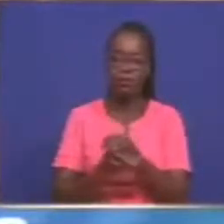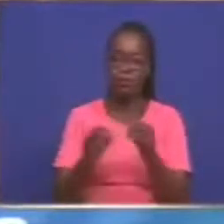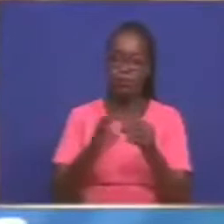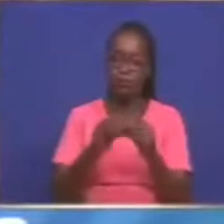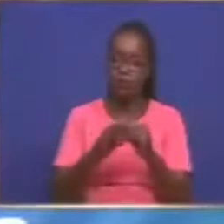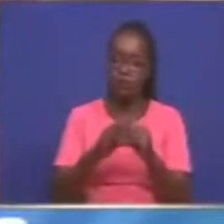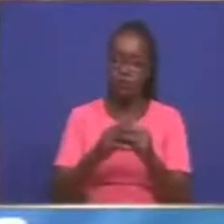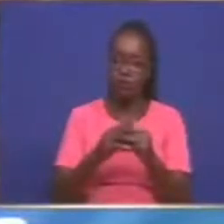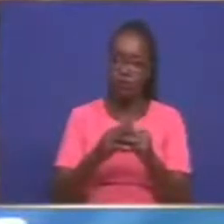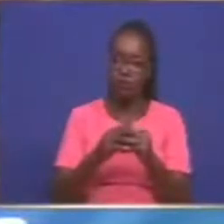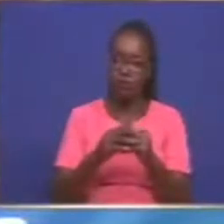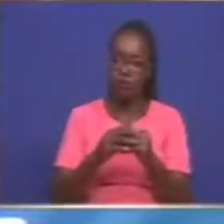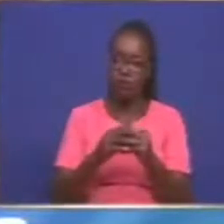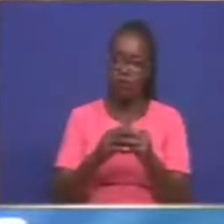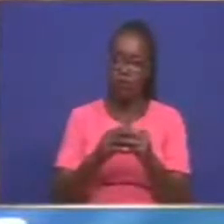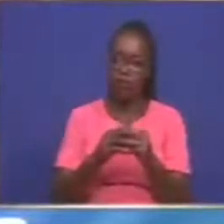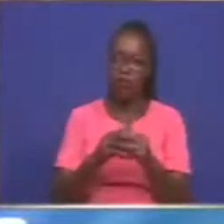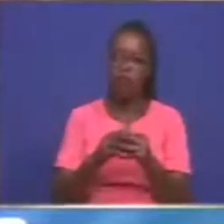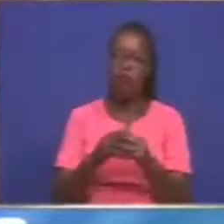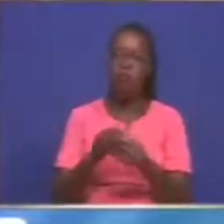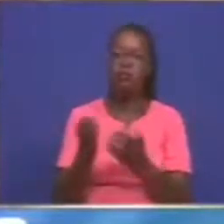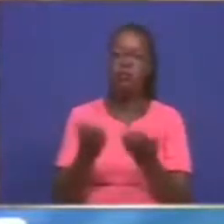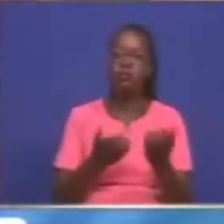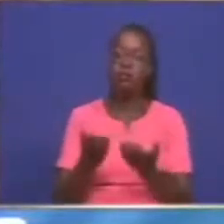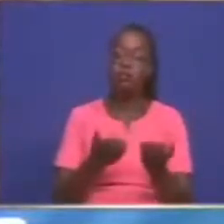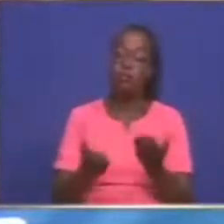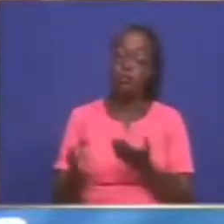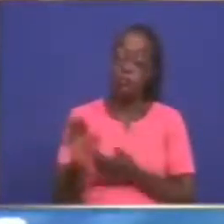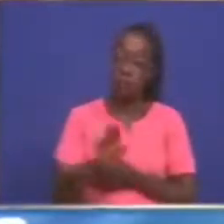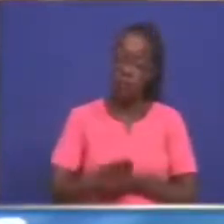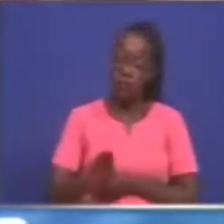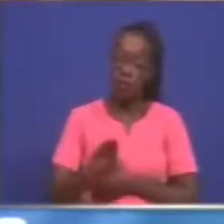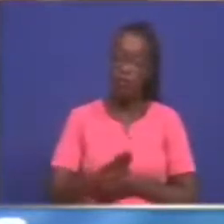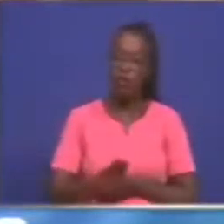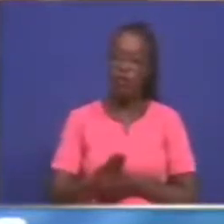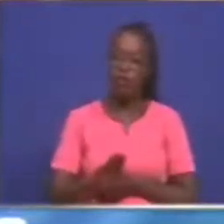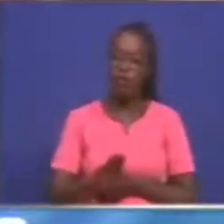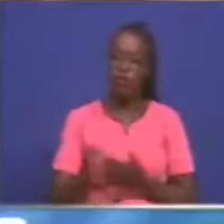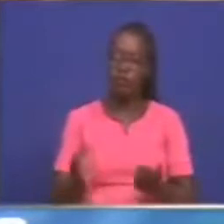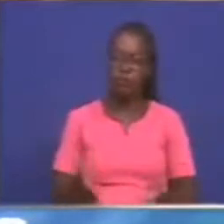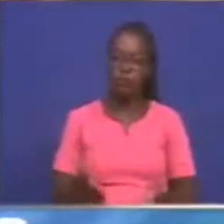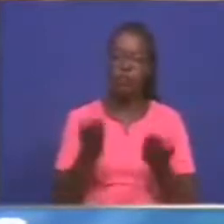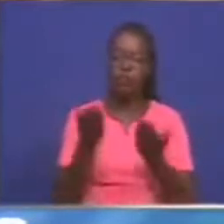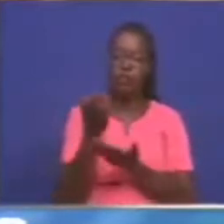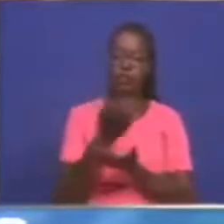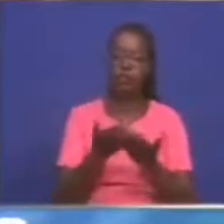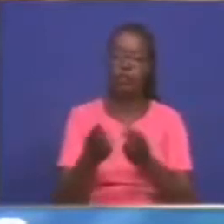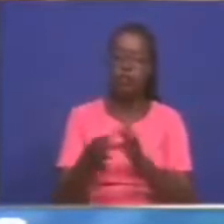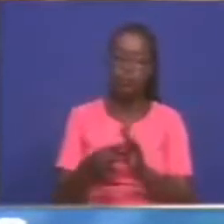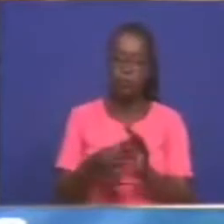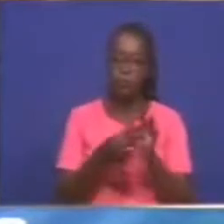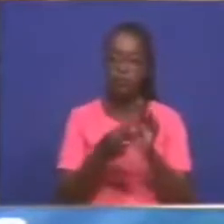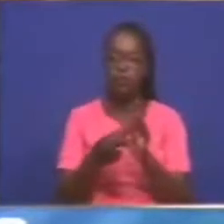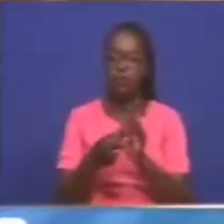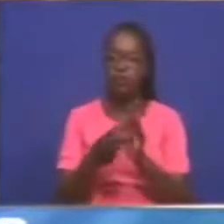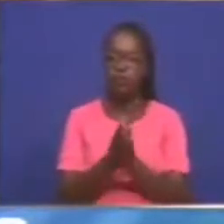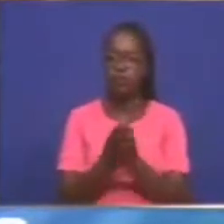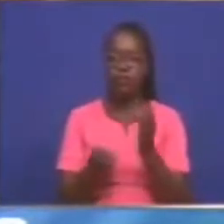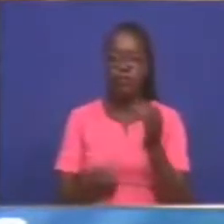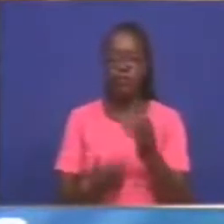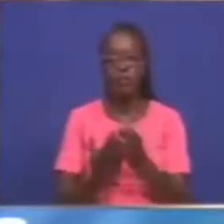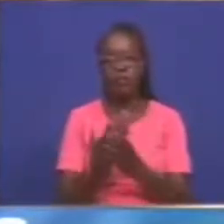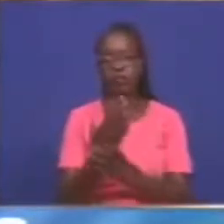creating a conducive business environment, boosting economic cooperation, and